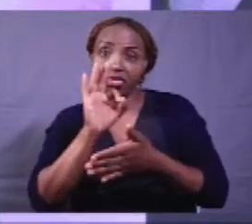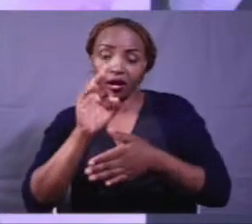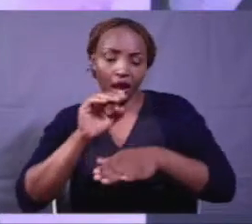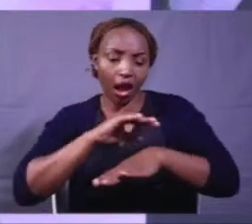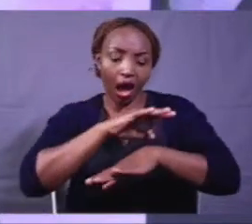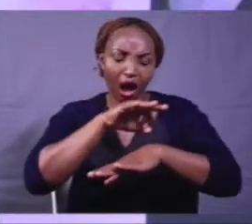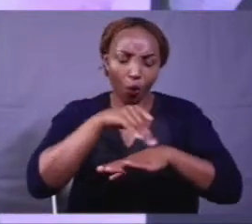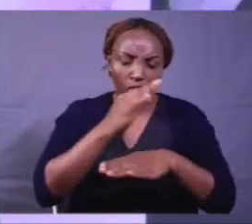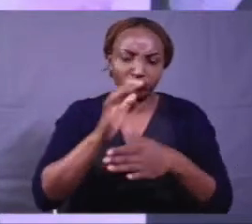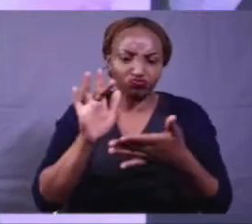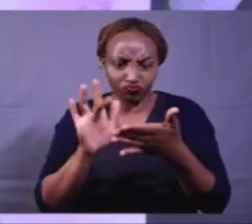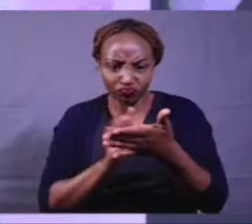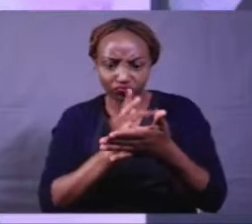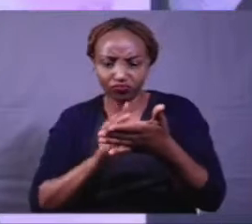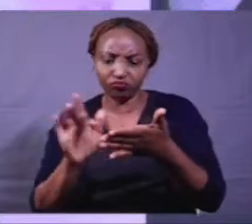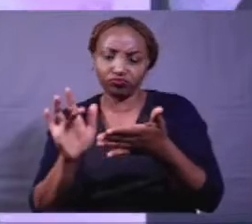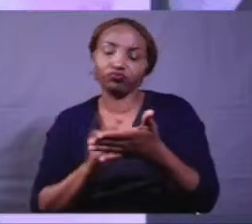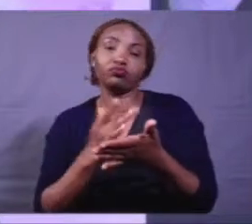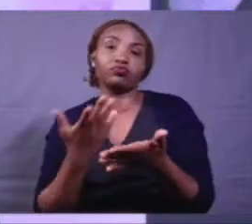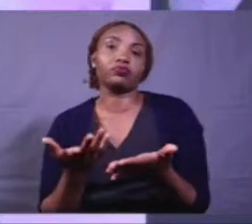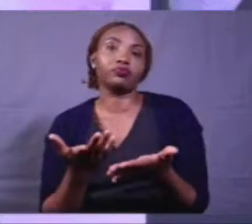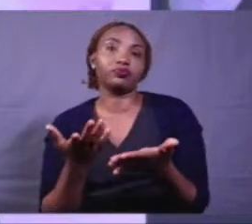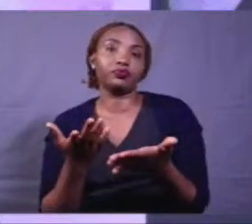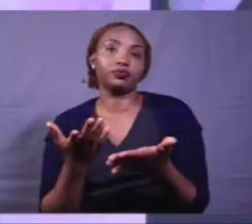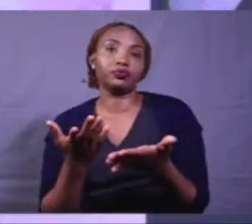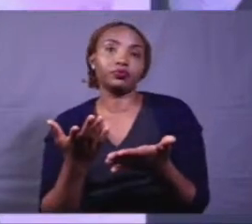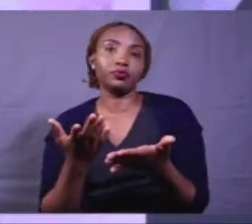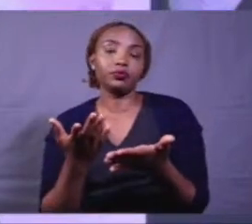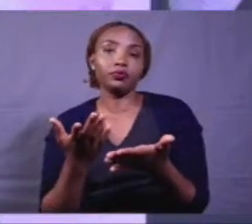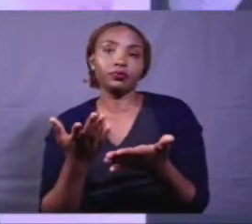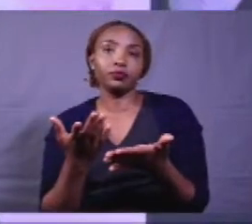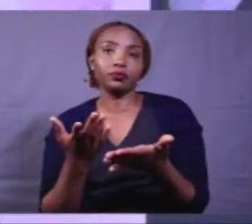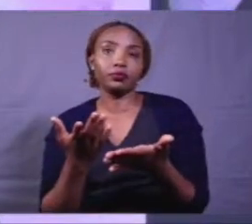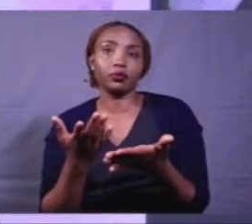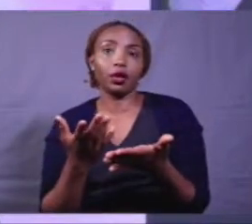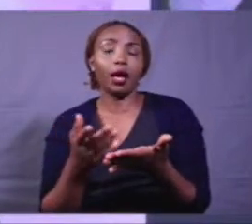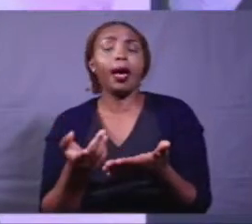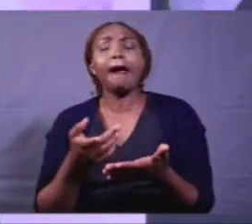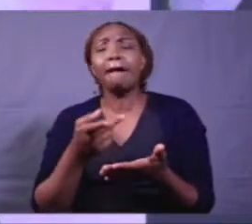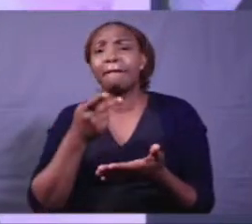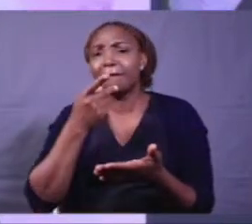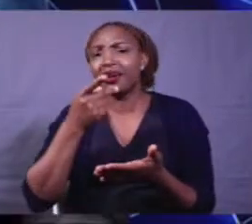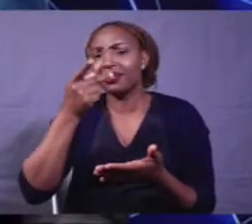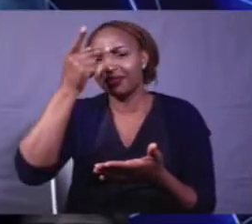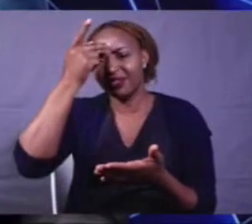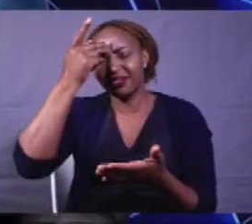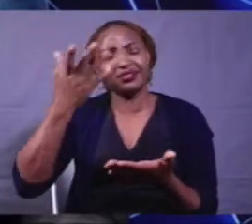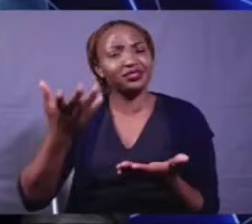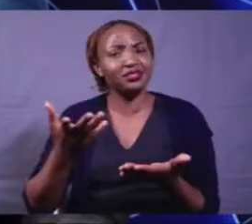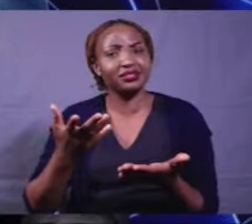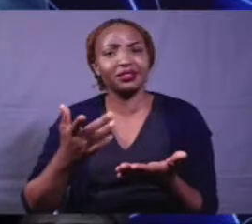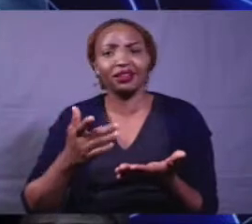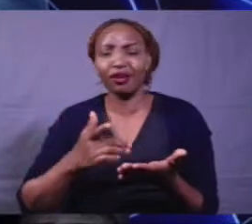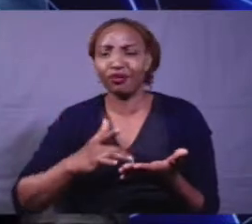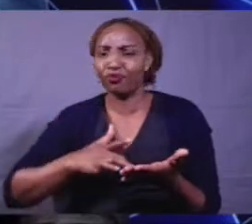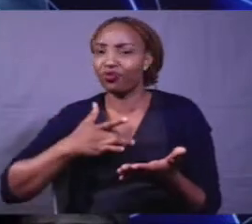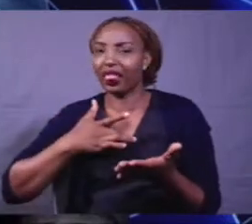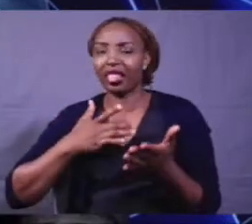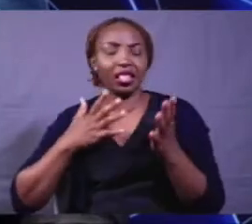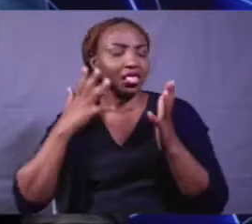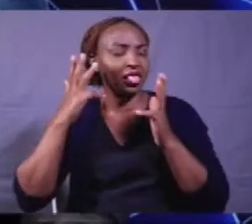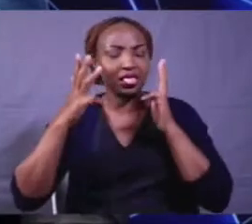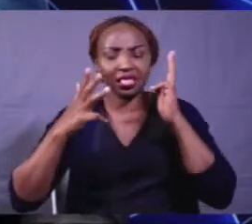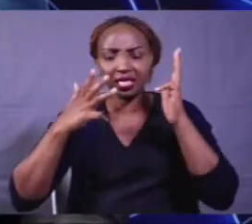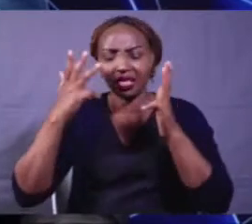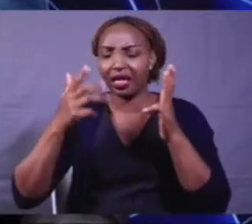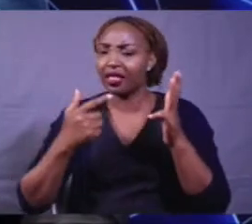related position that parents have raised concerns about the dangers these has posed and